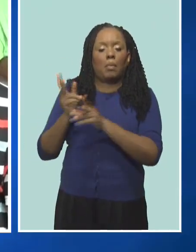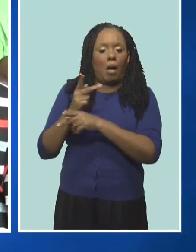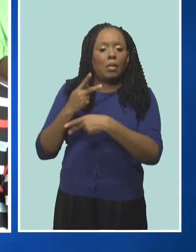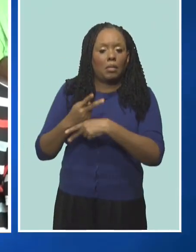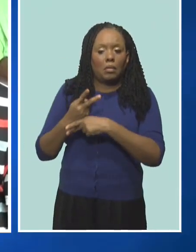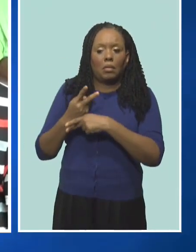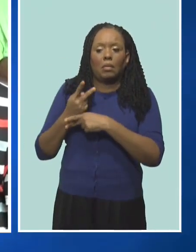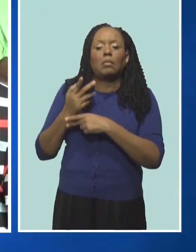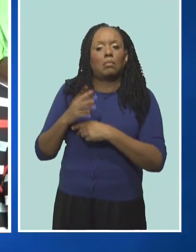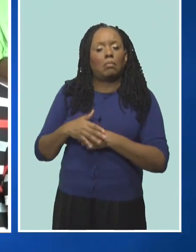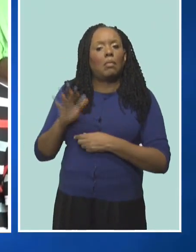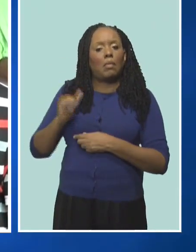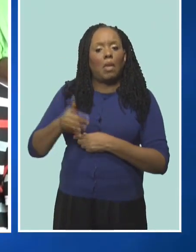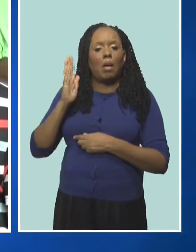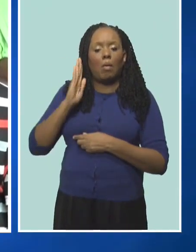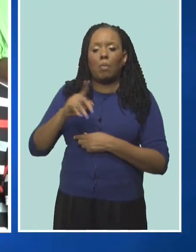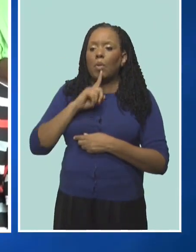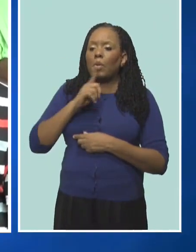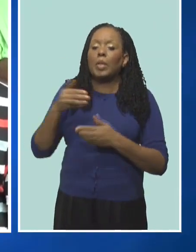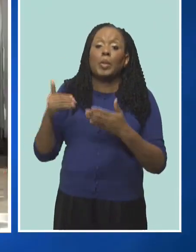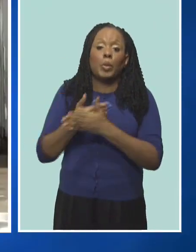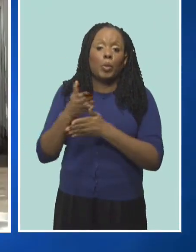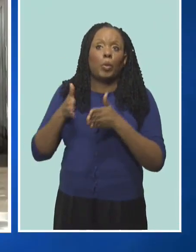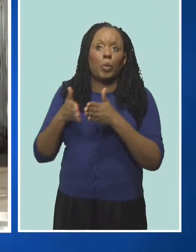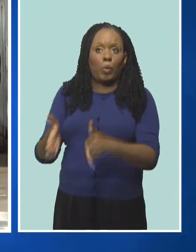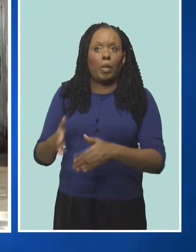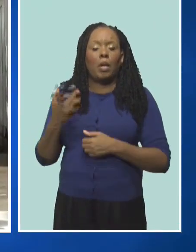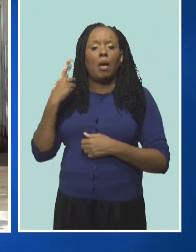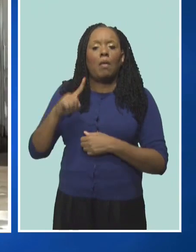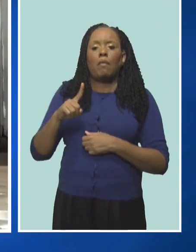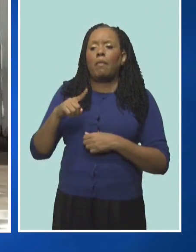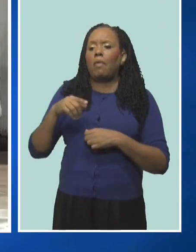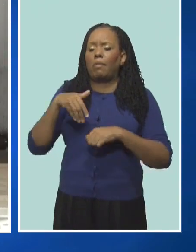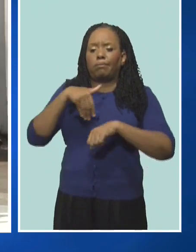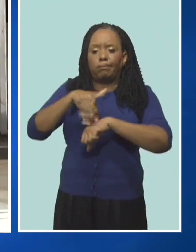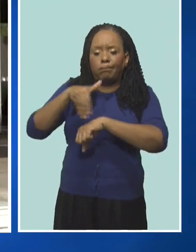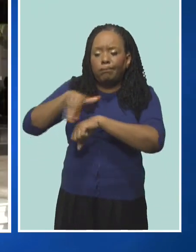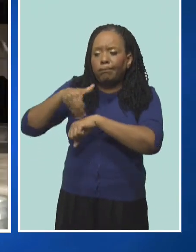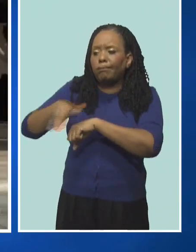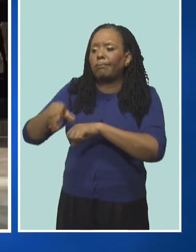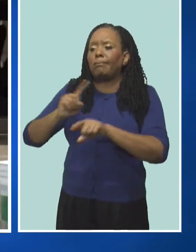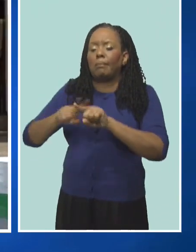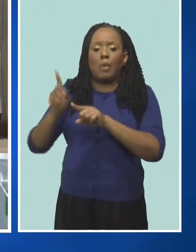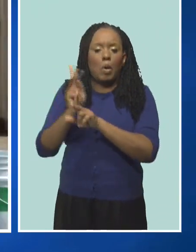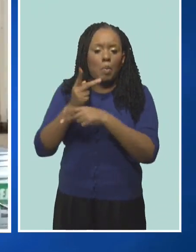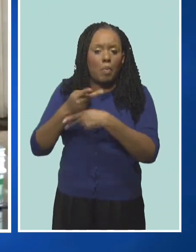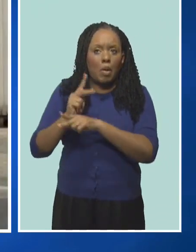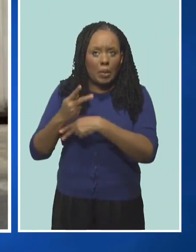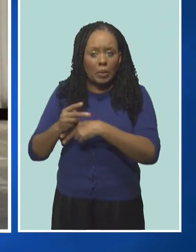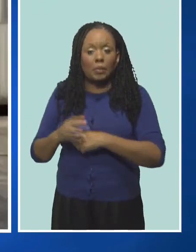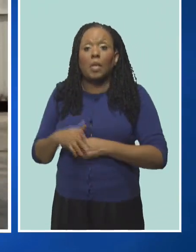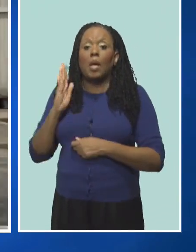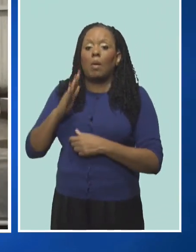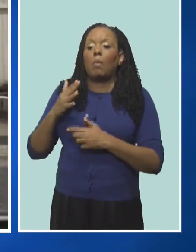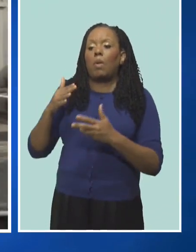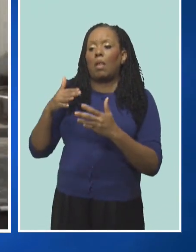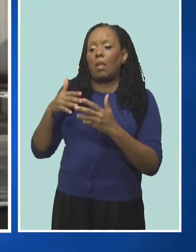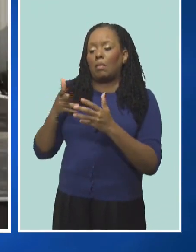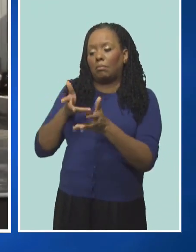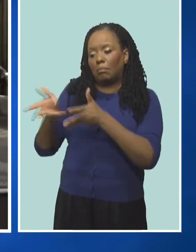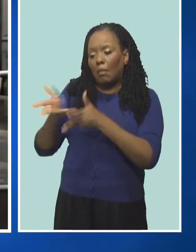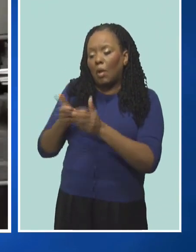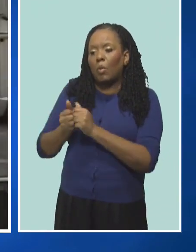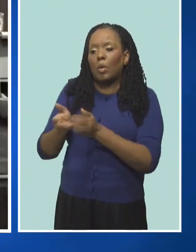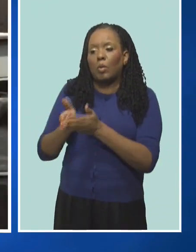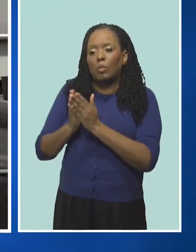forward for Temple Yard. Ms. Hague says discussions will take place with cruise ships to ensure vendors and artisans